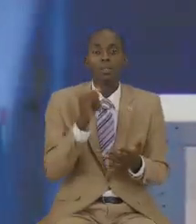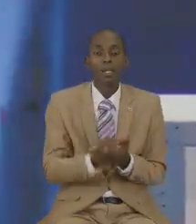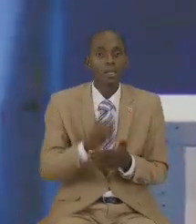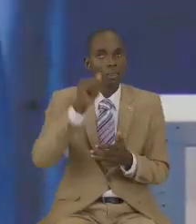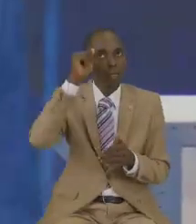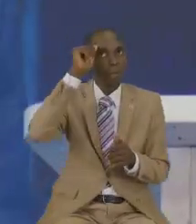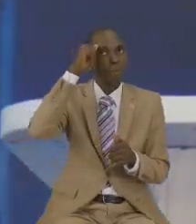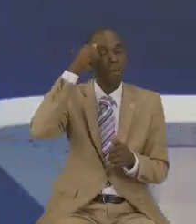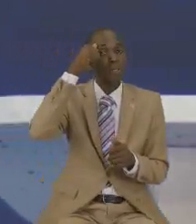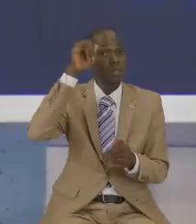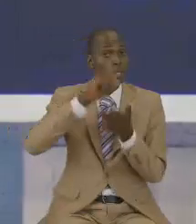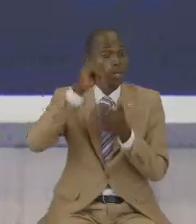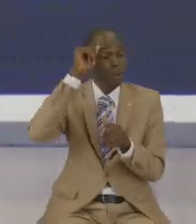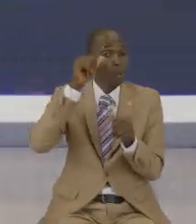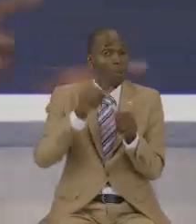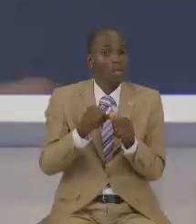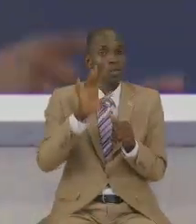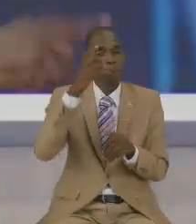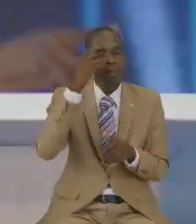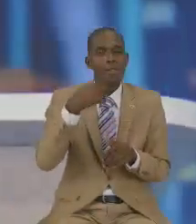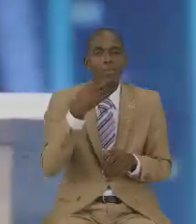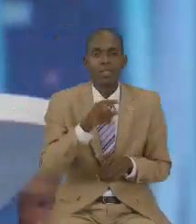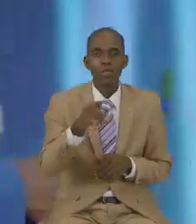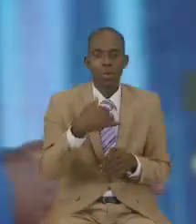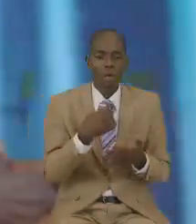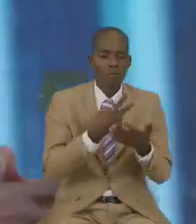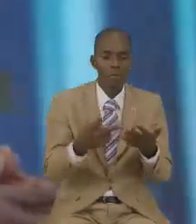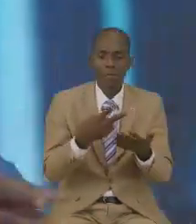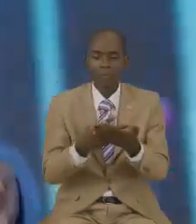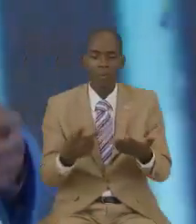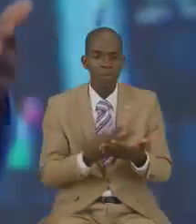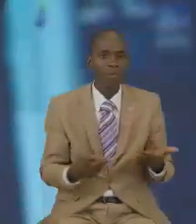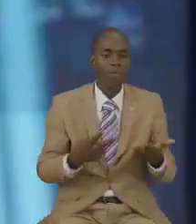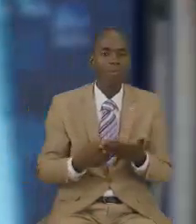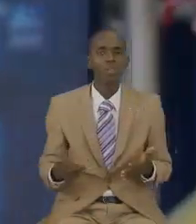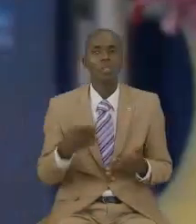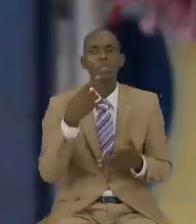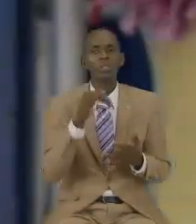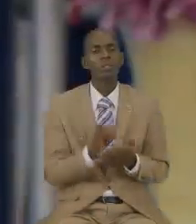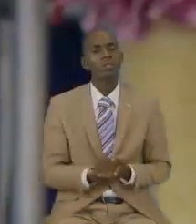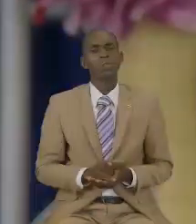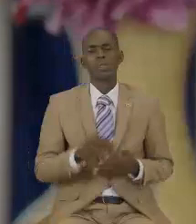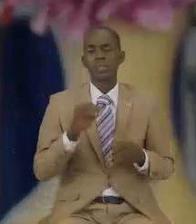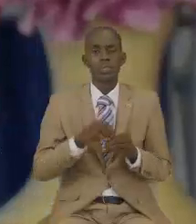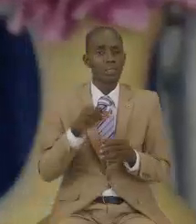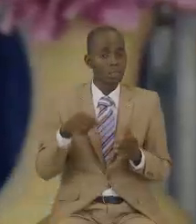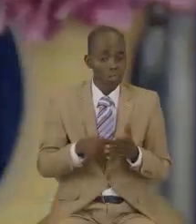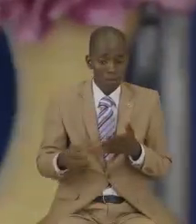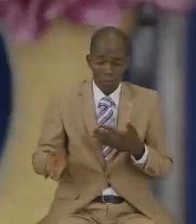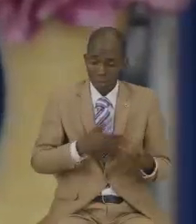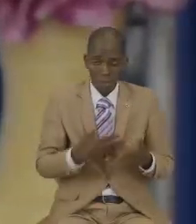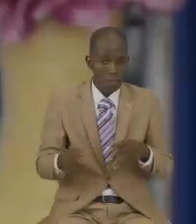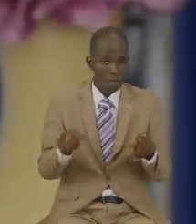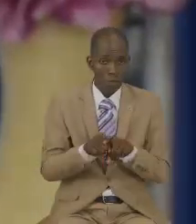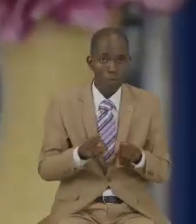remembrance, your mind telling you that you fail, you fail, you fail, will say, in this case as well,